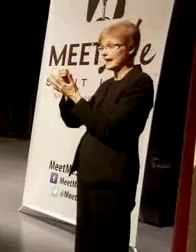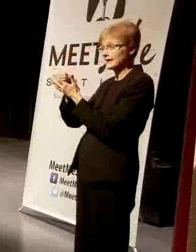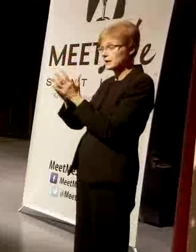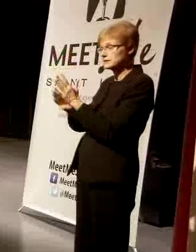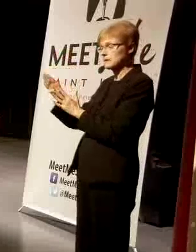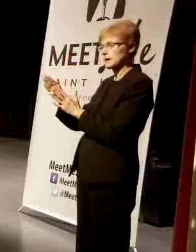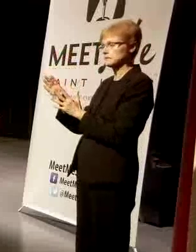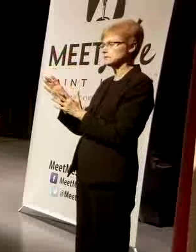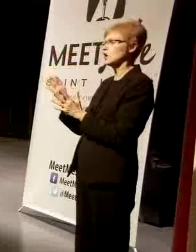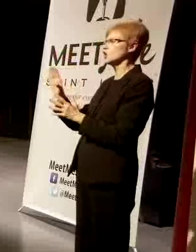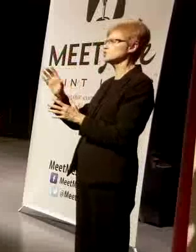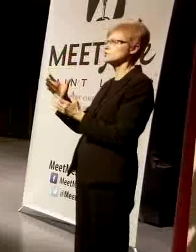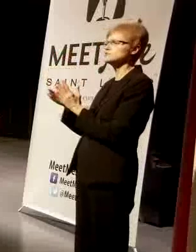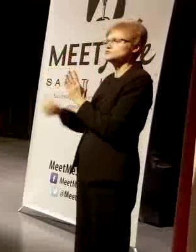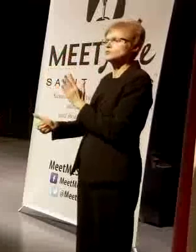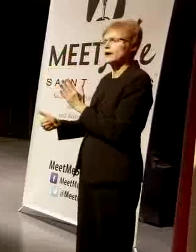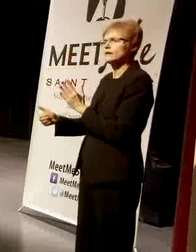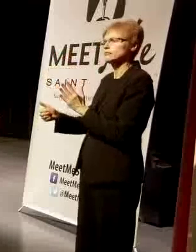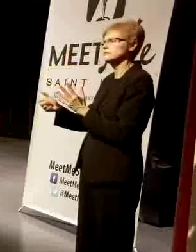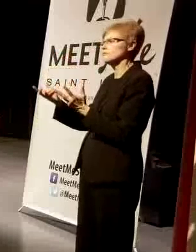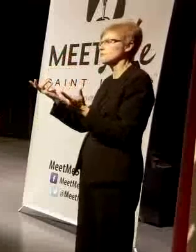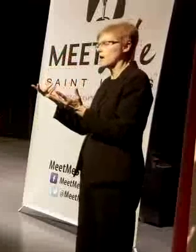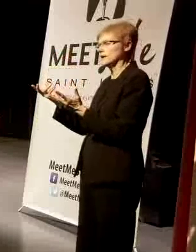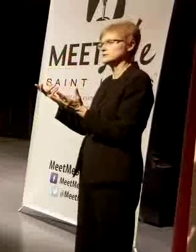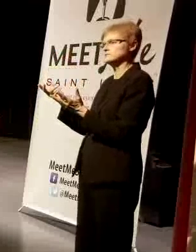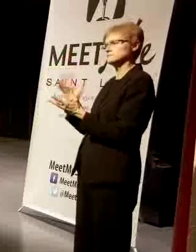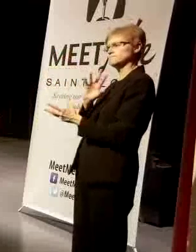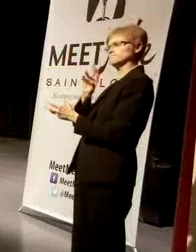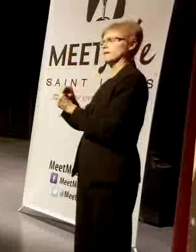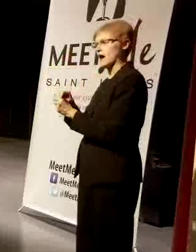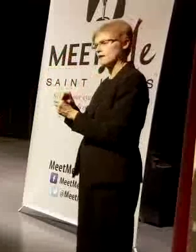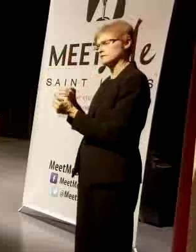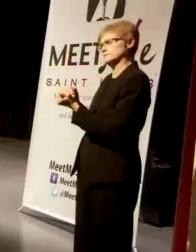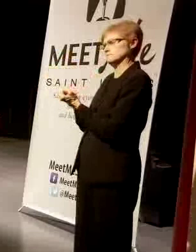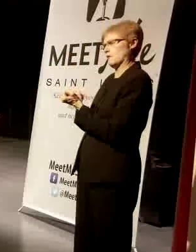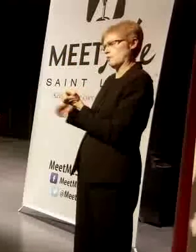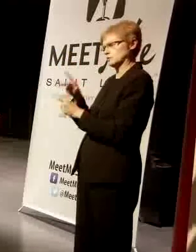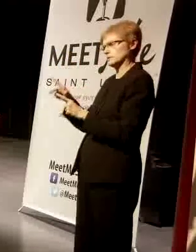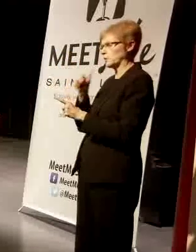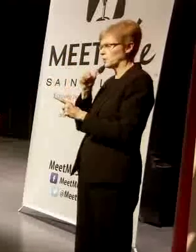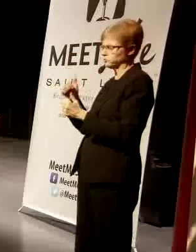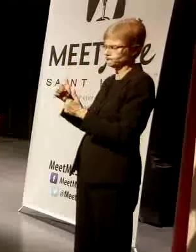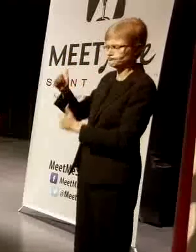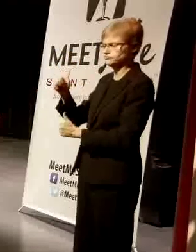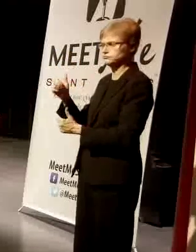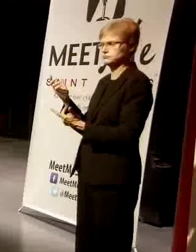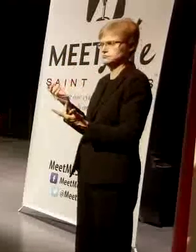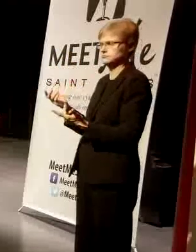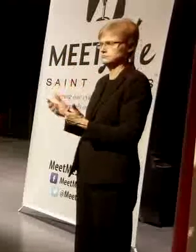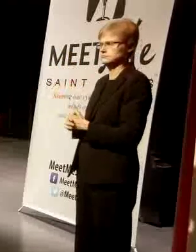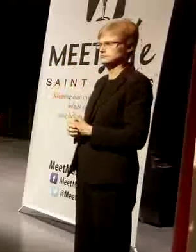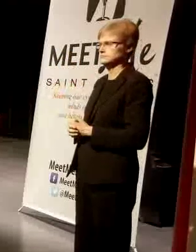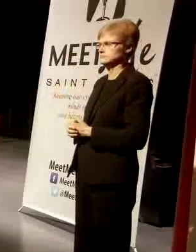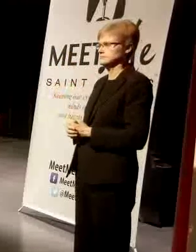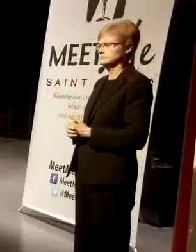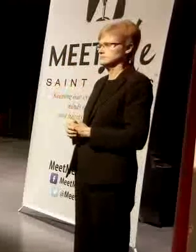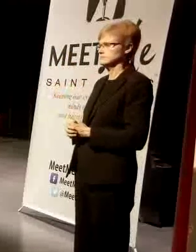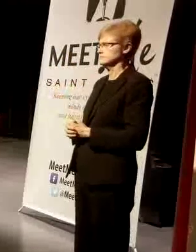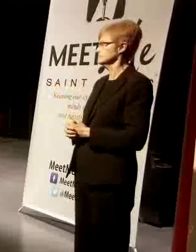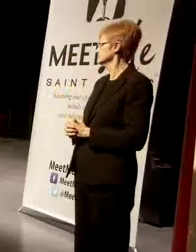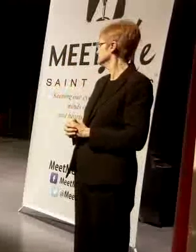Find out where your strength is and be an ally for people who are suffering injustice in those areas. Amen.